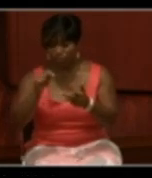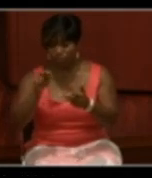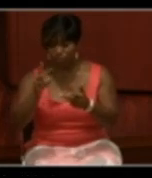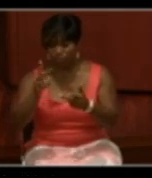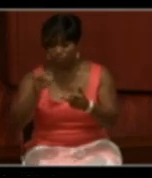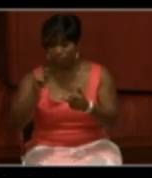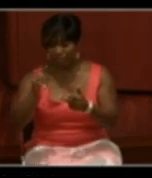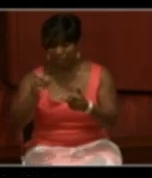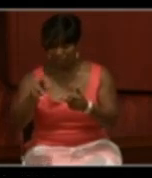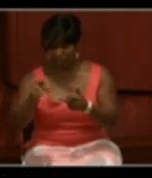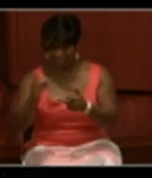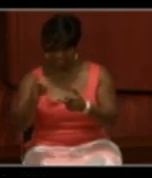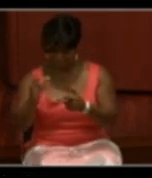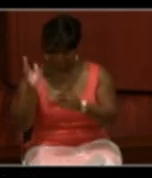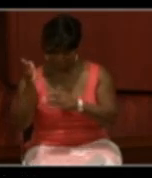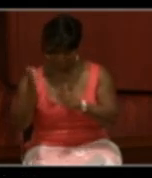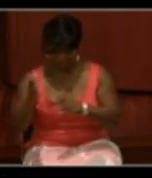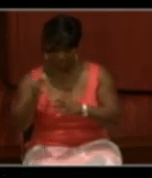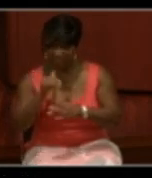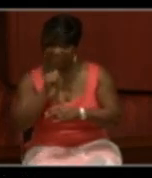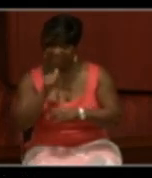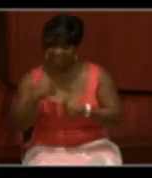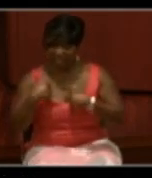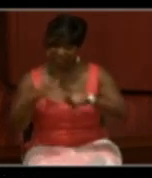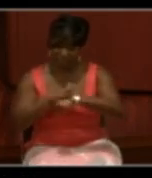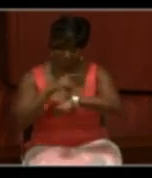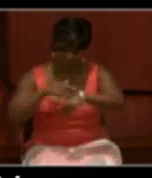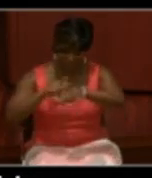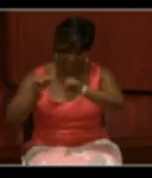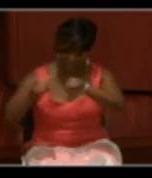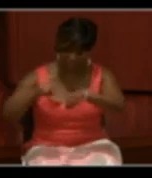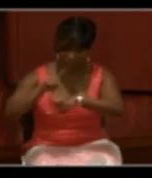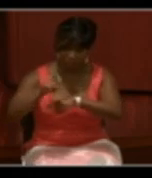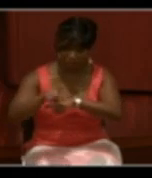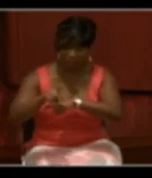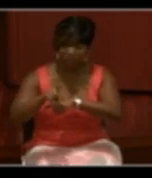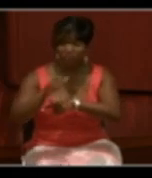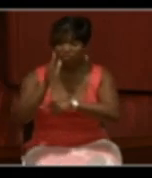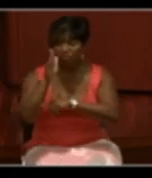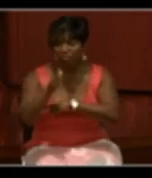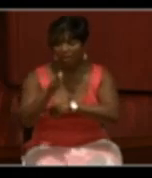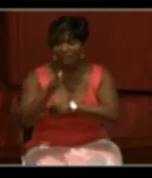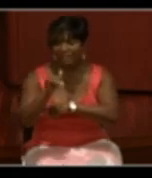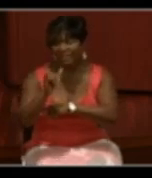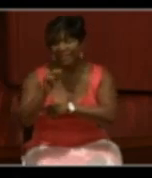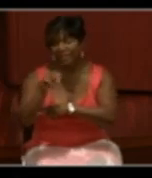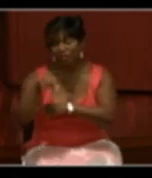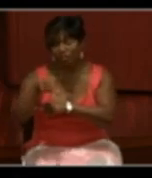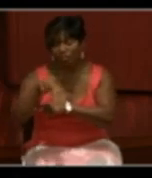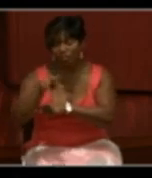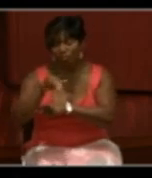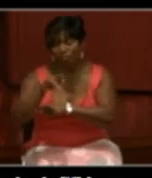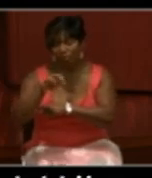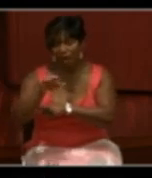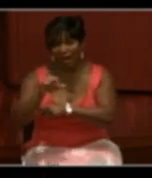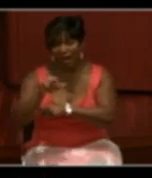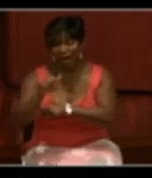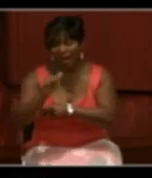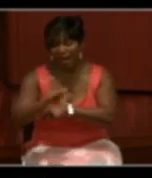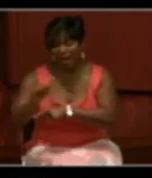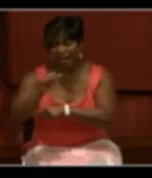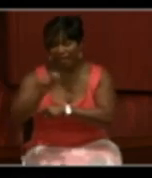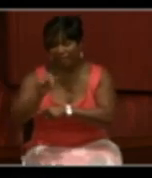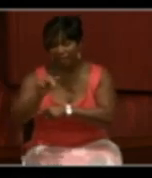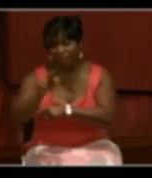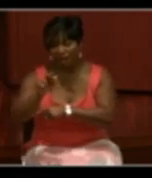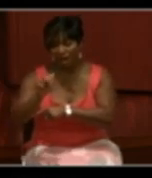to answer all of the questions received, please feel free to direct your questions to inquire@nara.gov. Our